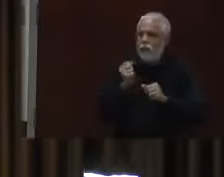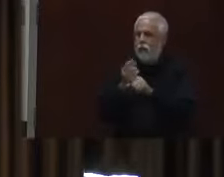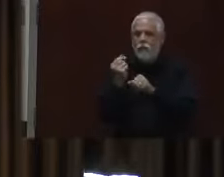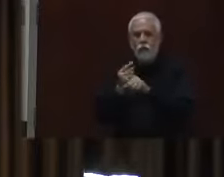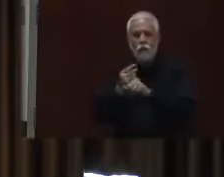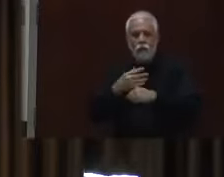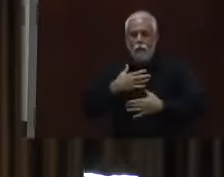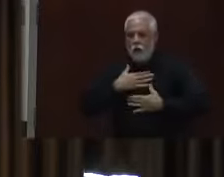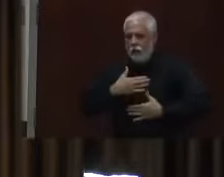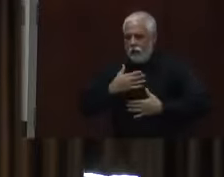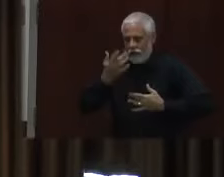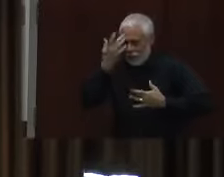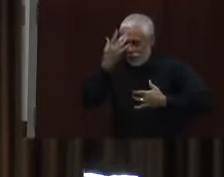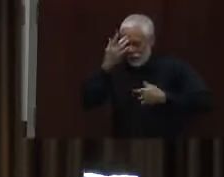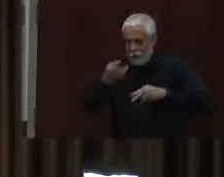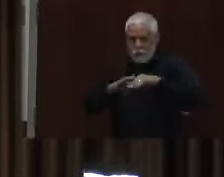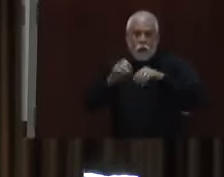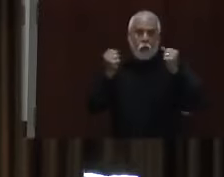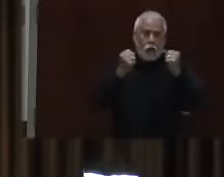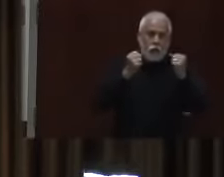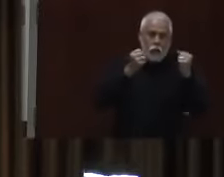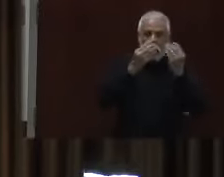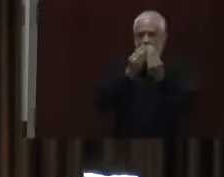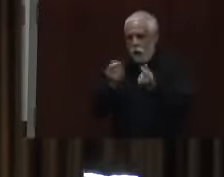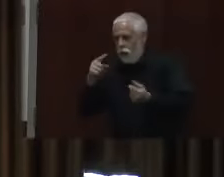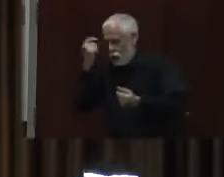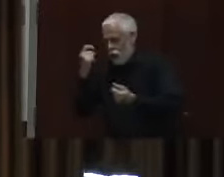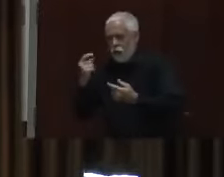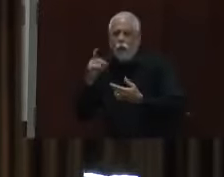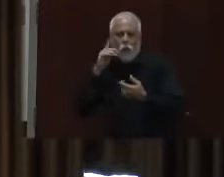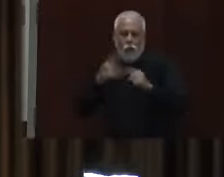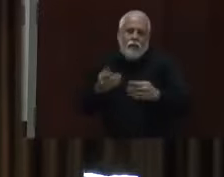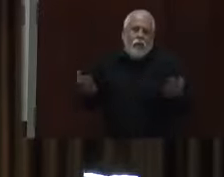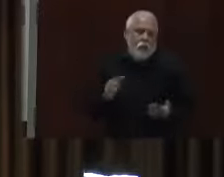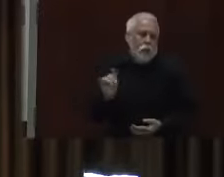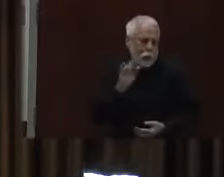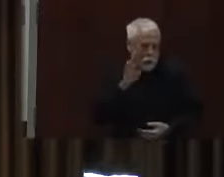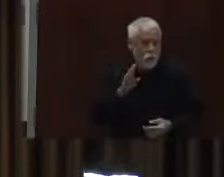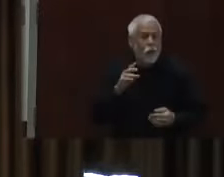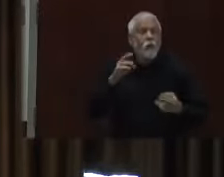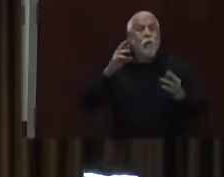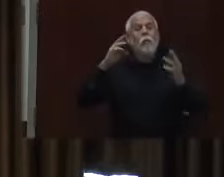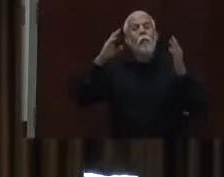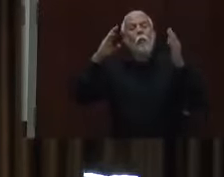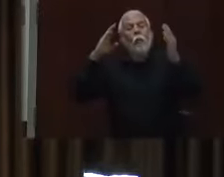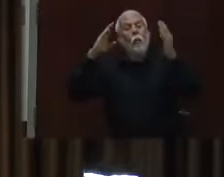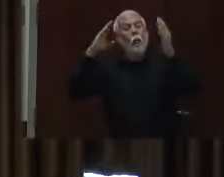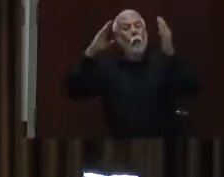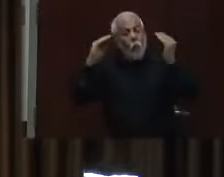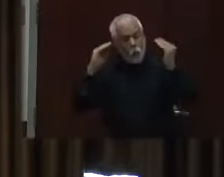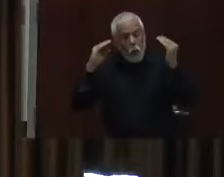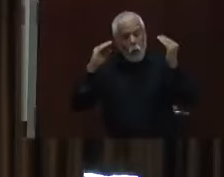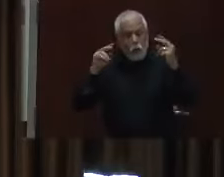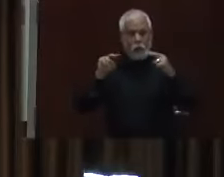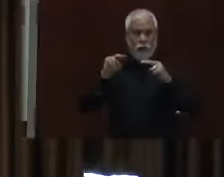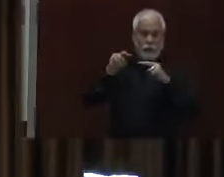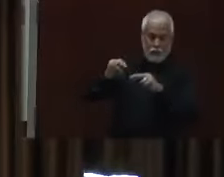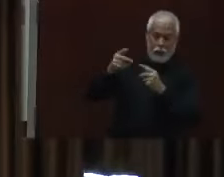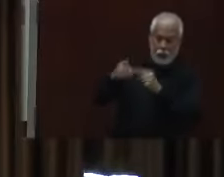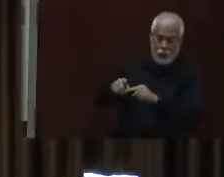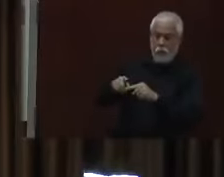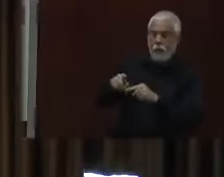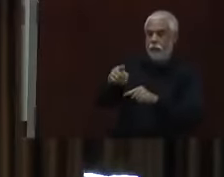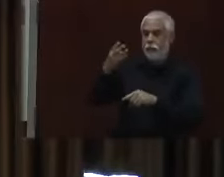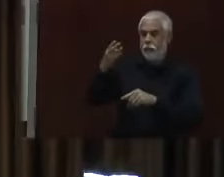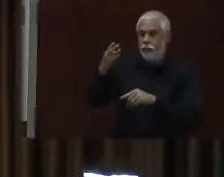that respiratory illnesses rise in the winter and fade away in the summer. That will happen here too. But I'm hopeful that based on the Southern Hemisphere experience that